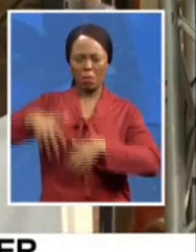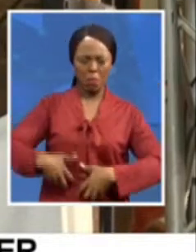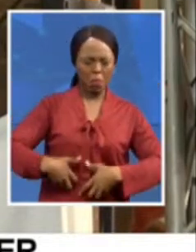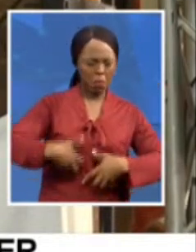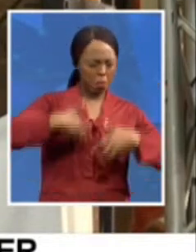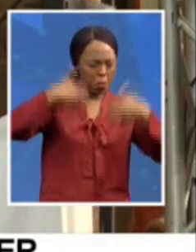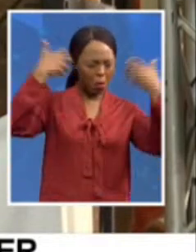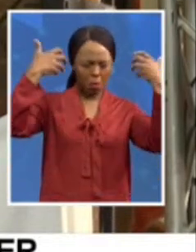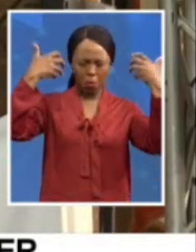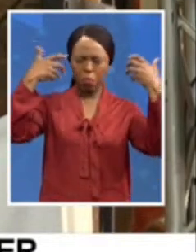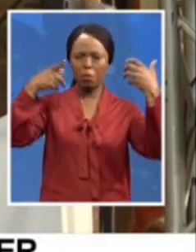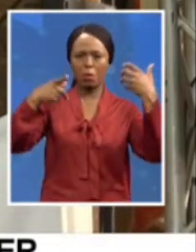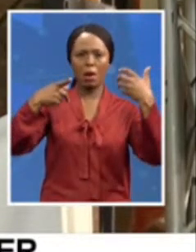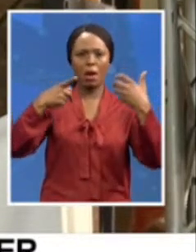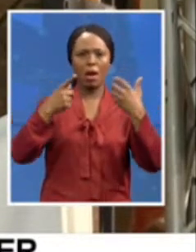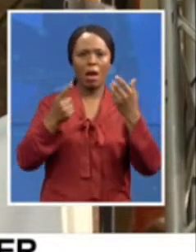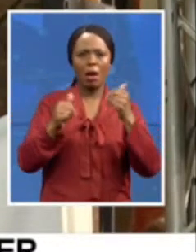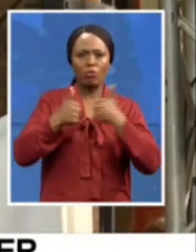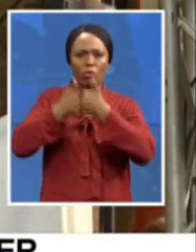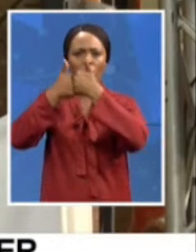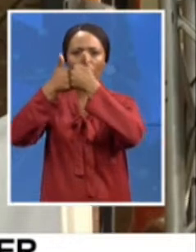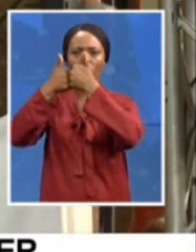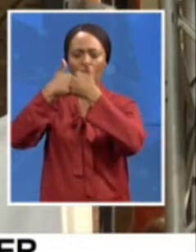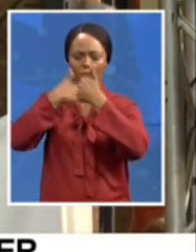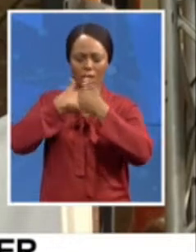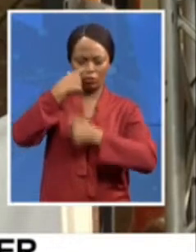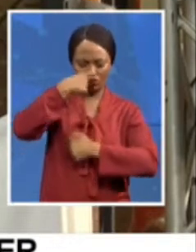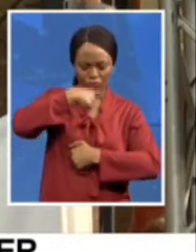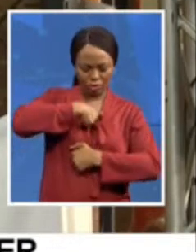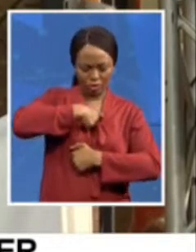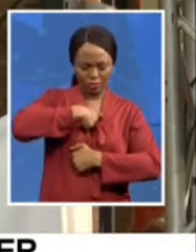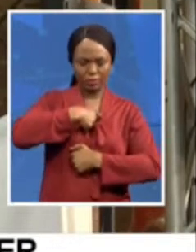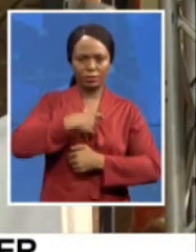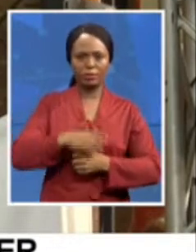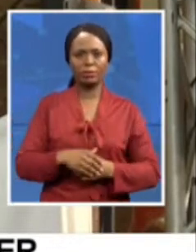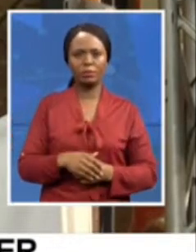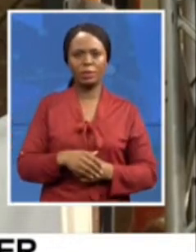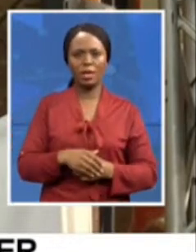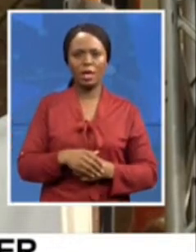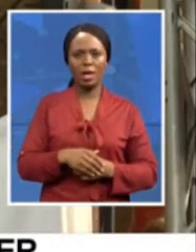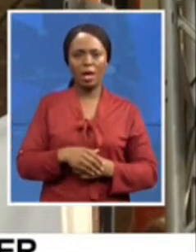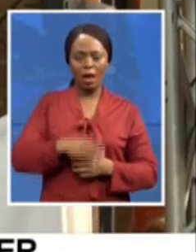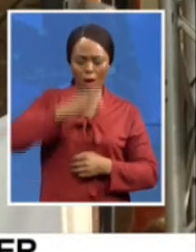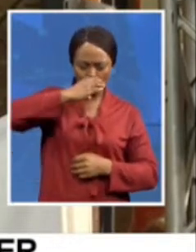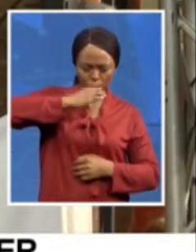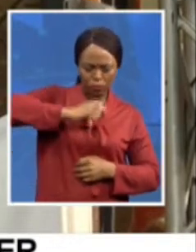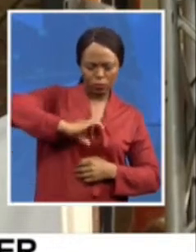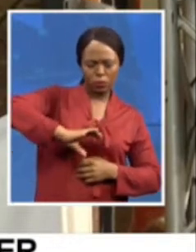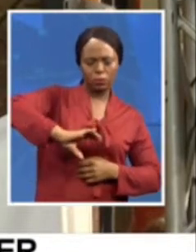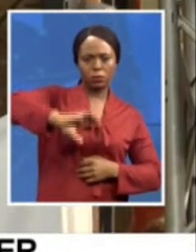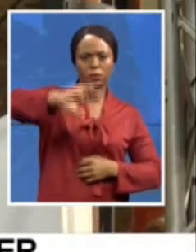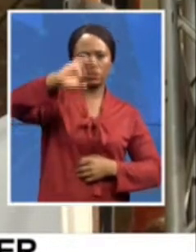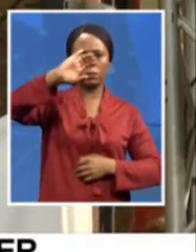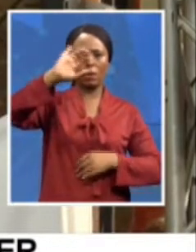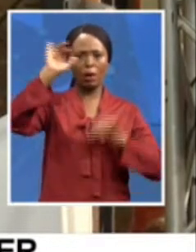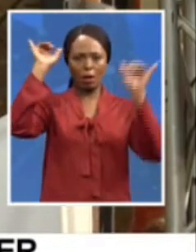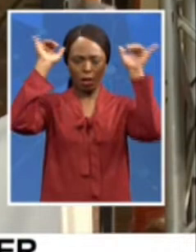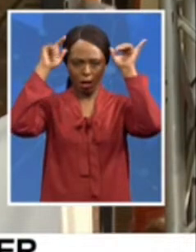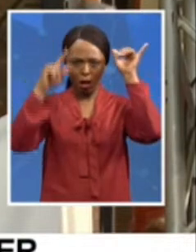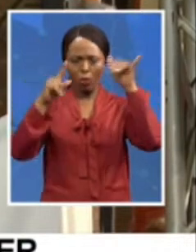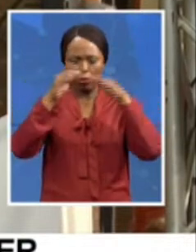grieve. An elephant cow, matriarchal and hefty, guiding the herd to graze at pastures